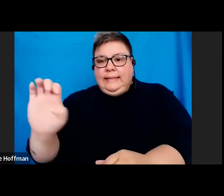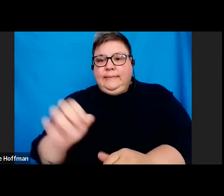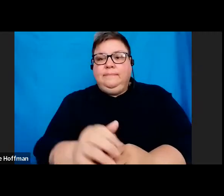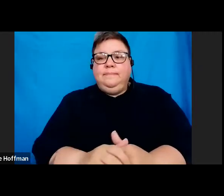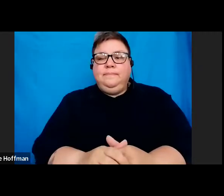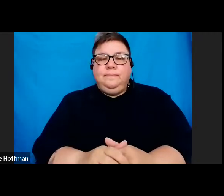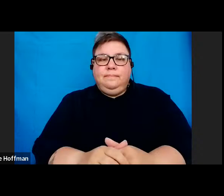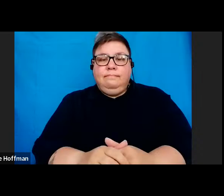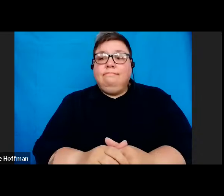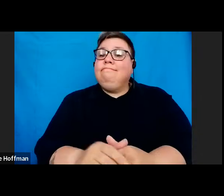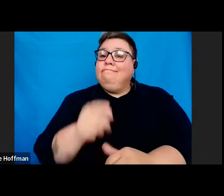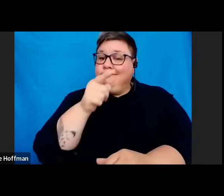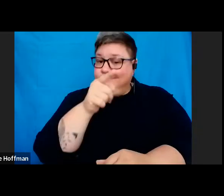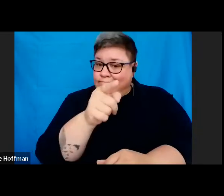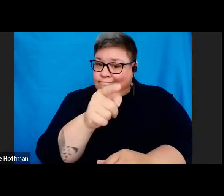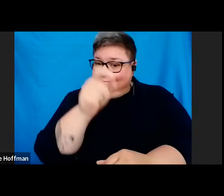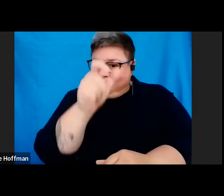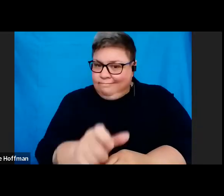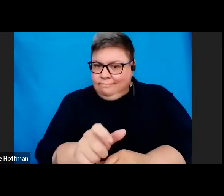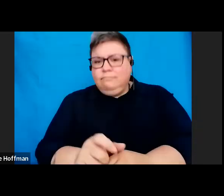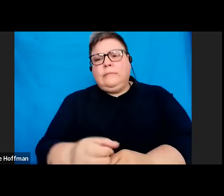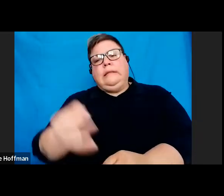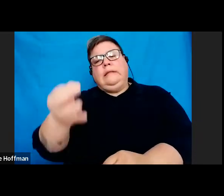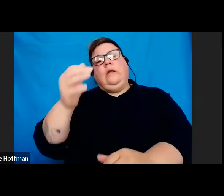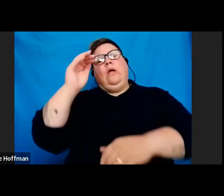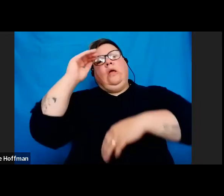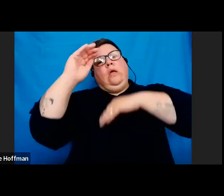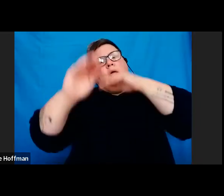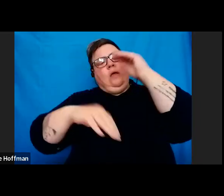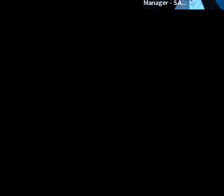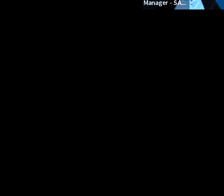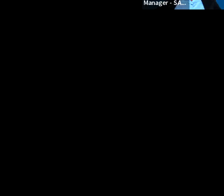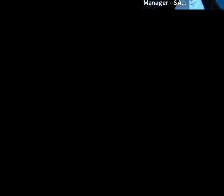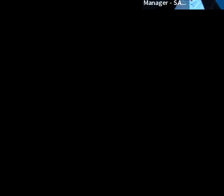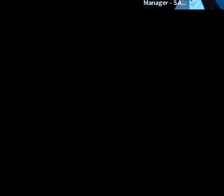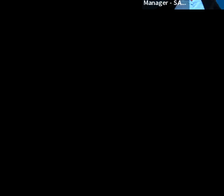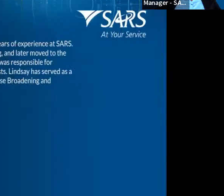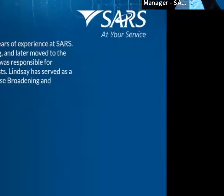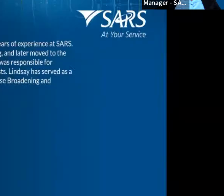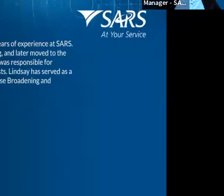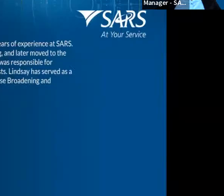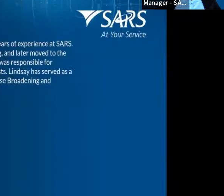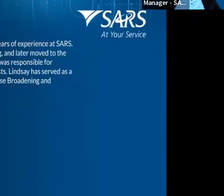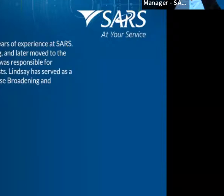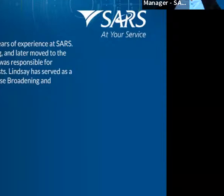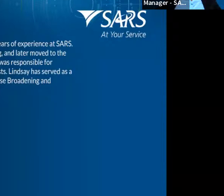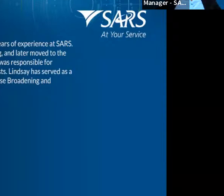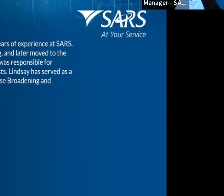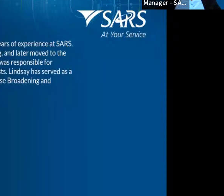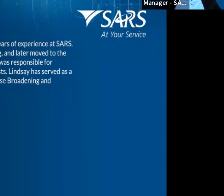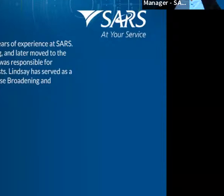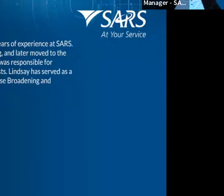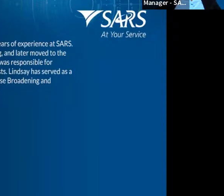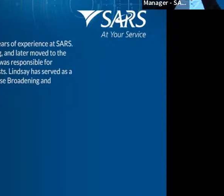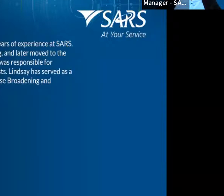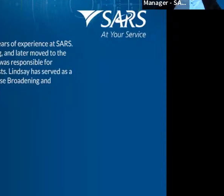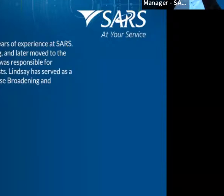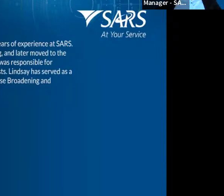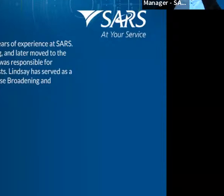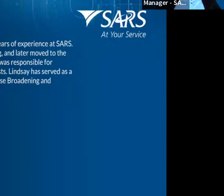Lindy Kutier has over 33 years of experience at SAS.